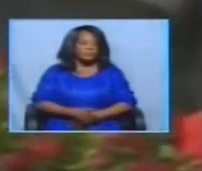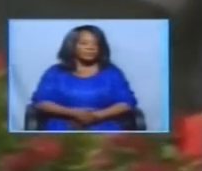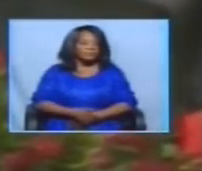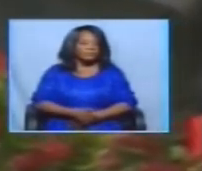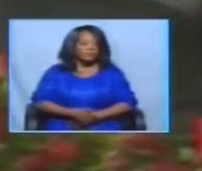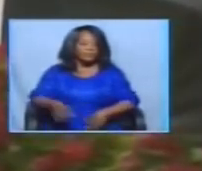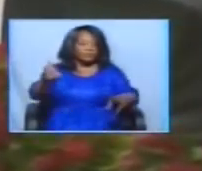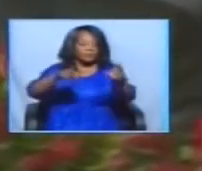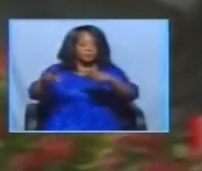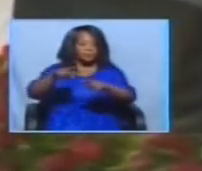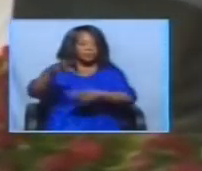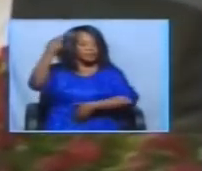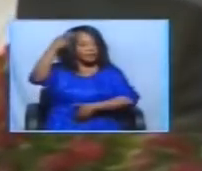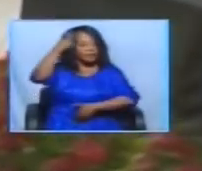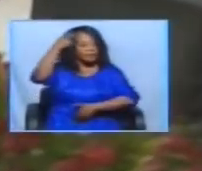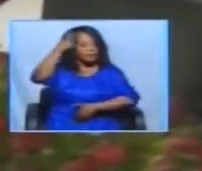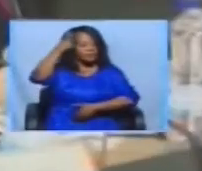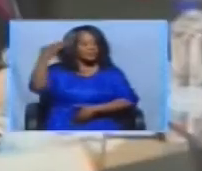People's Republic of China, Chinese people.